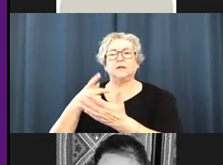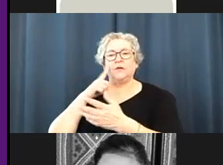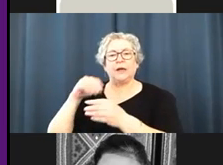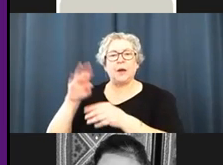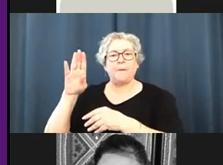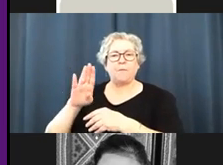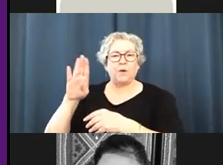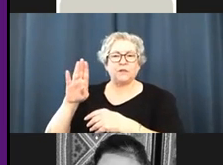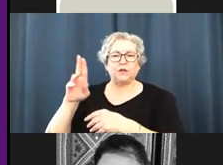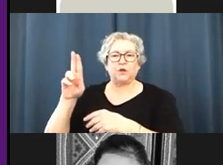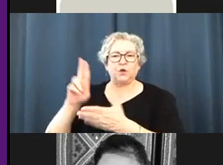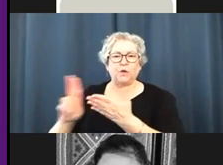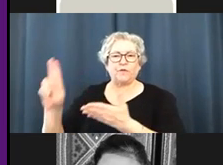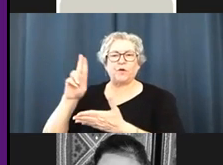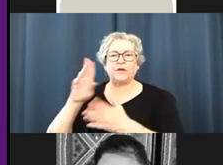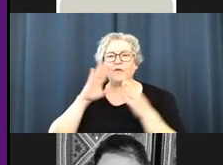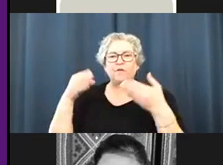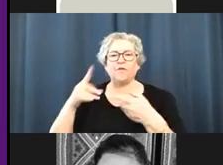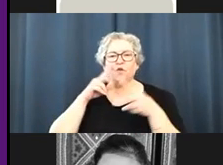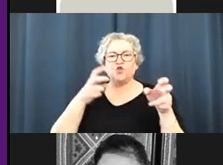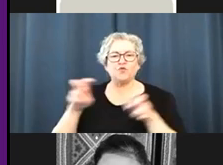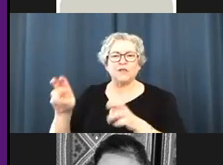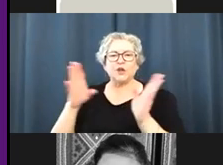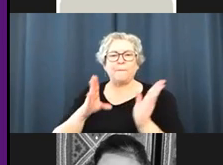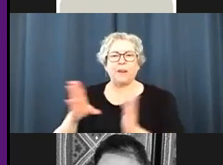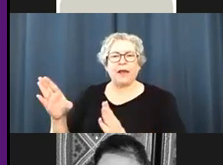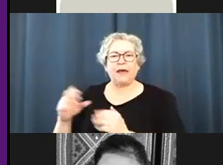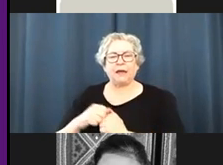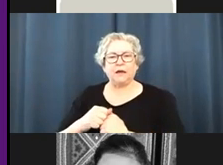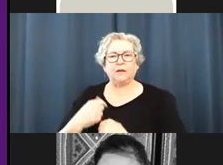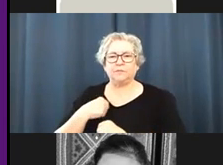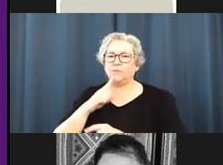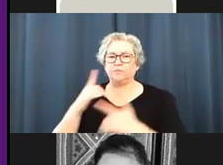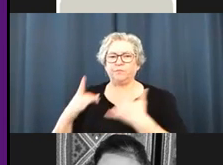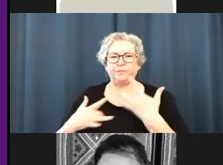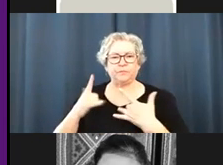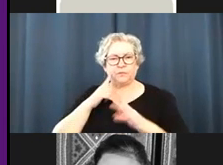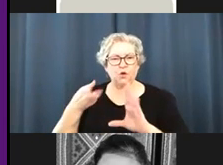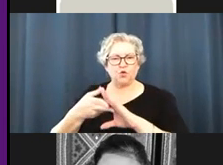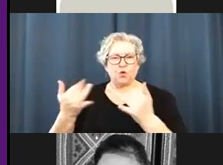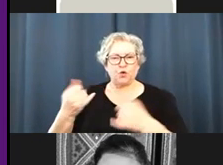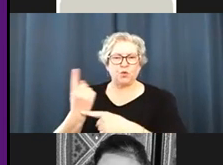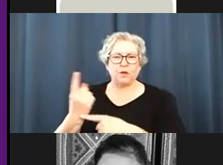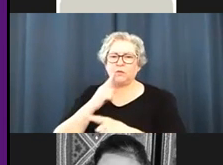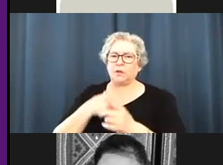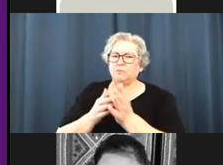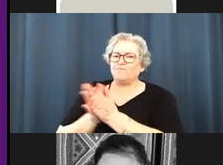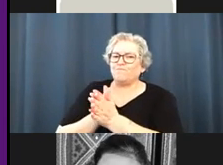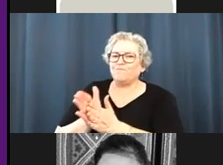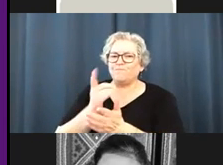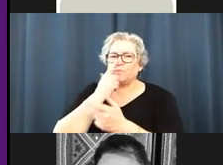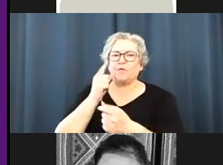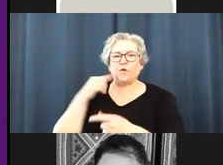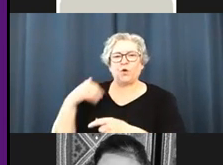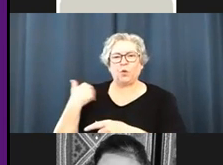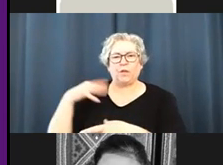with a focus on transition planning. And so I'm really excited to be here. I'm extremely passionate about youth engagement and